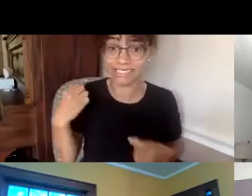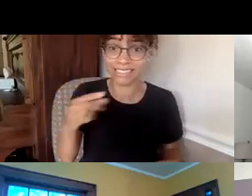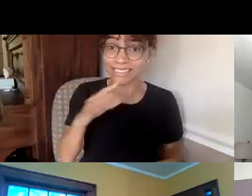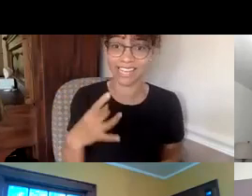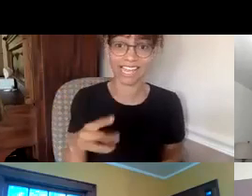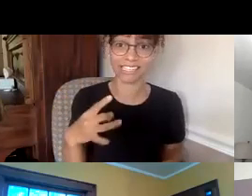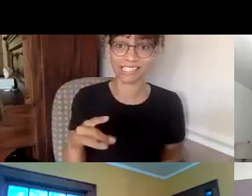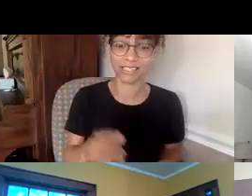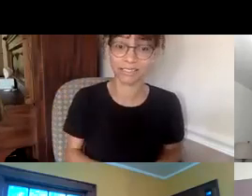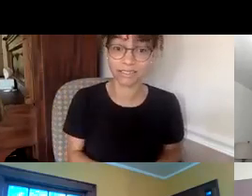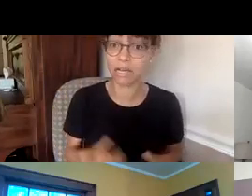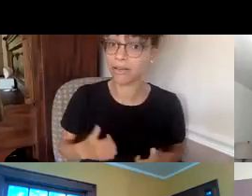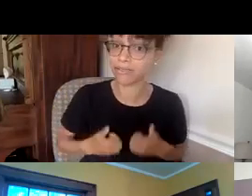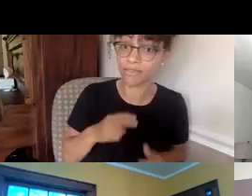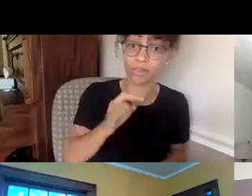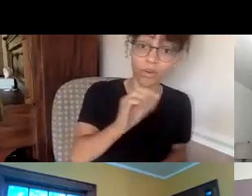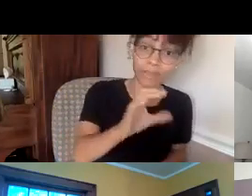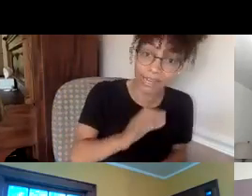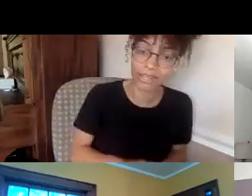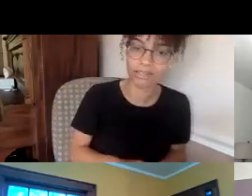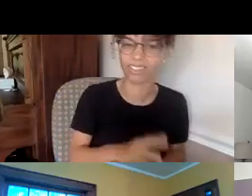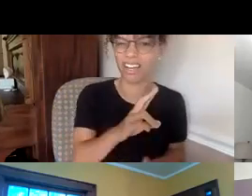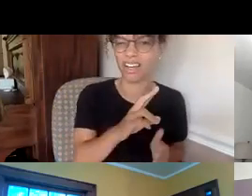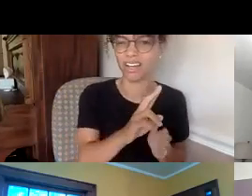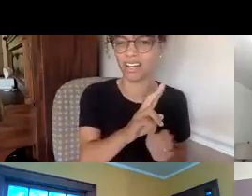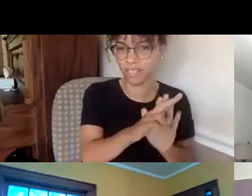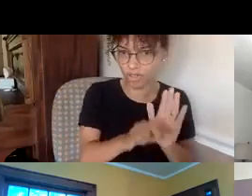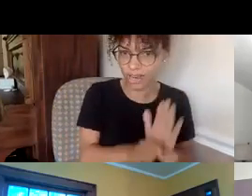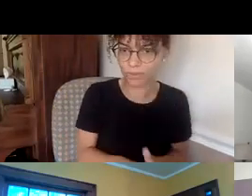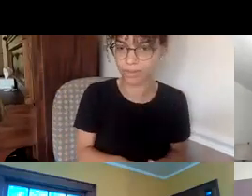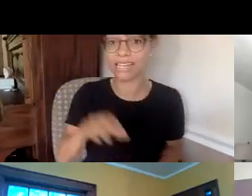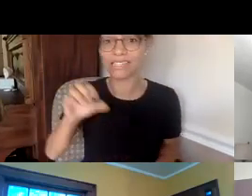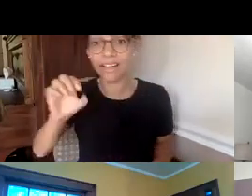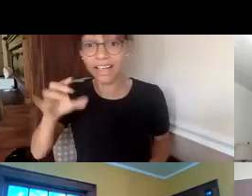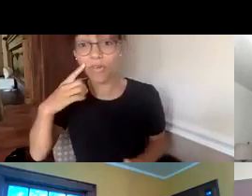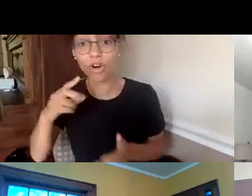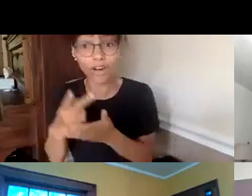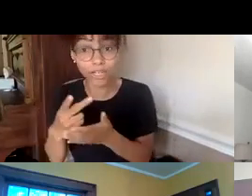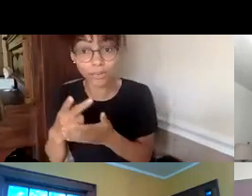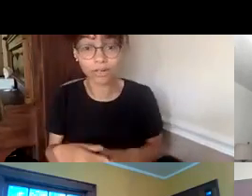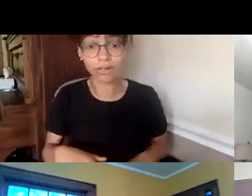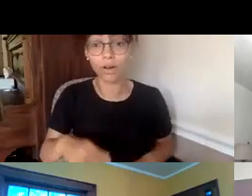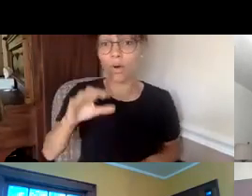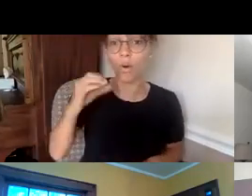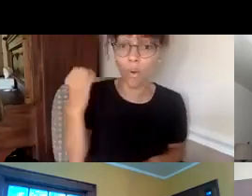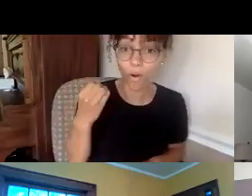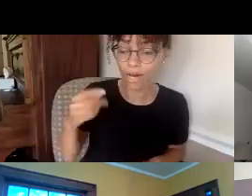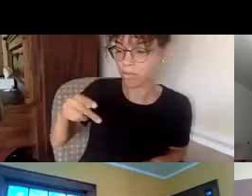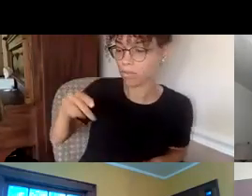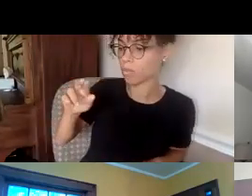lived in North Carolina. I did my undergrad. I lived in South Carolina for my graduate work. Moved out to Portland, Oregon for a few